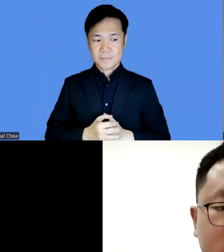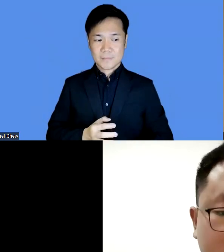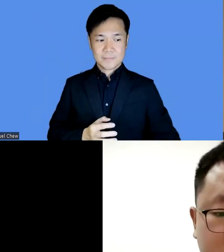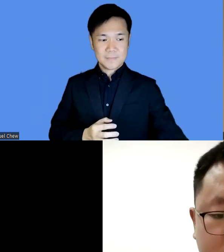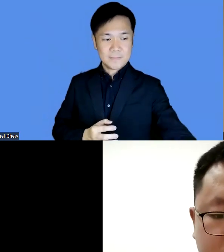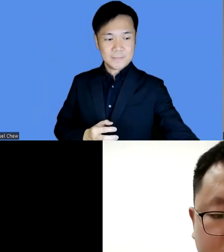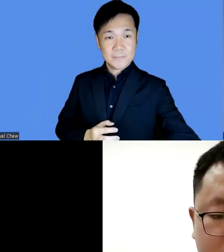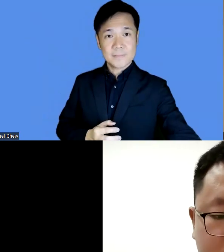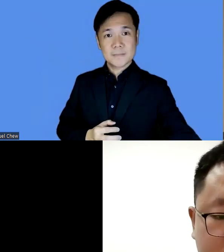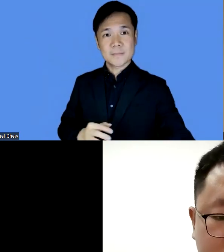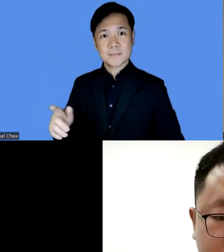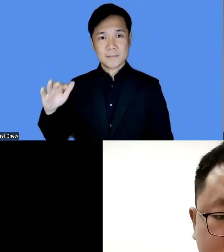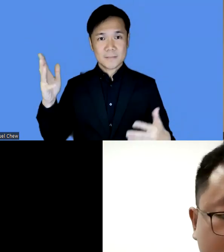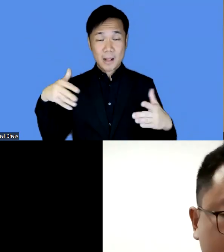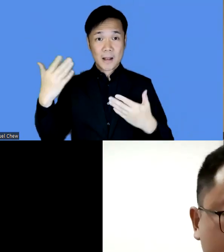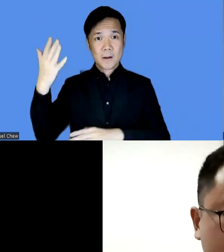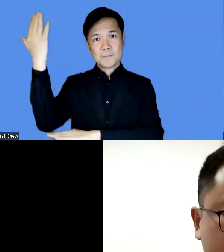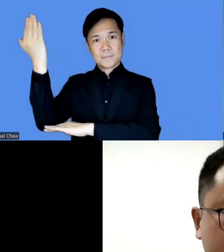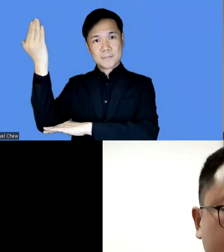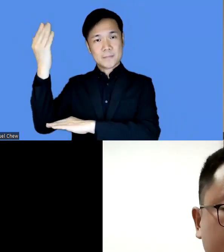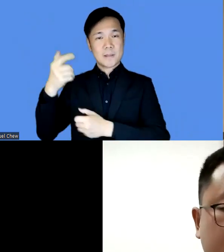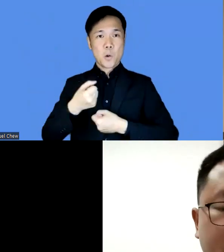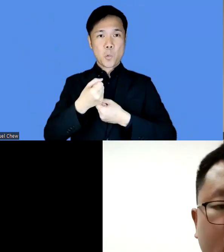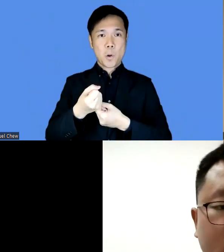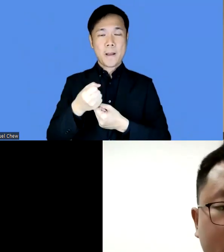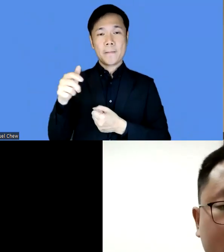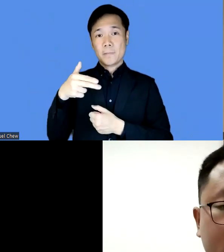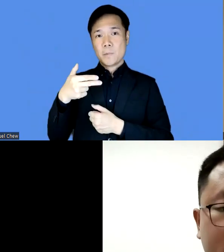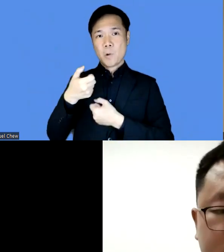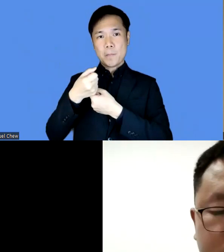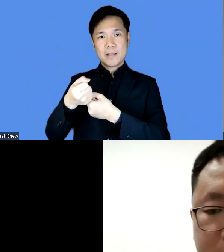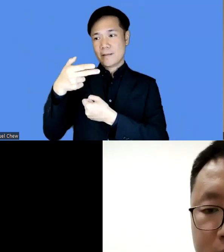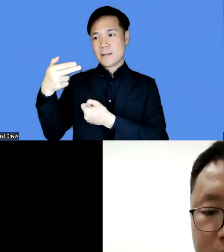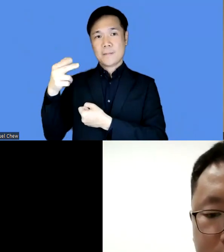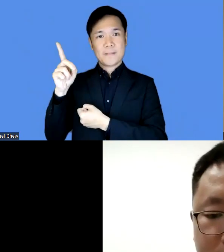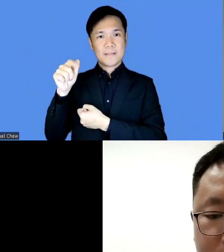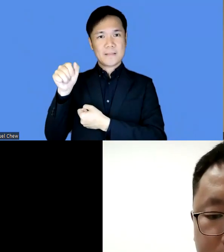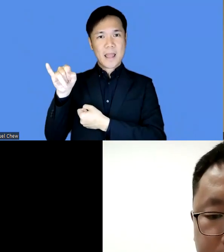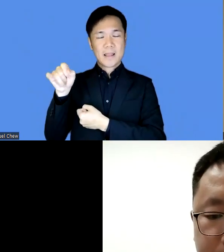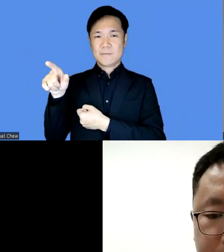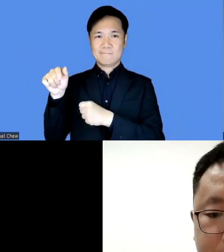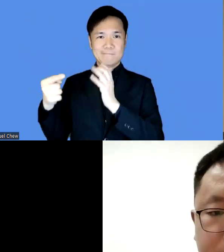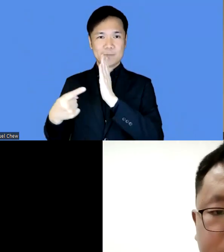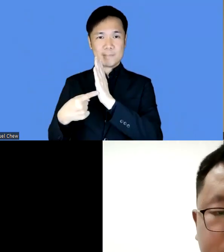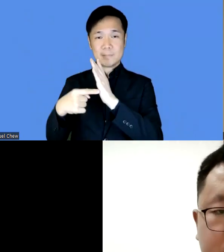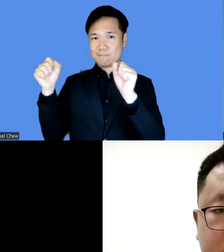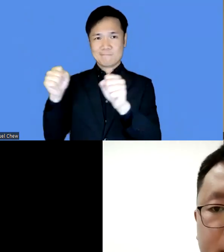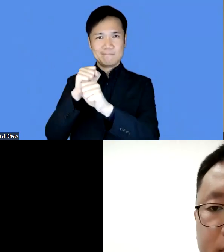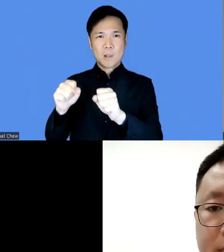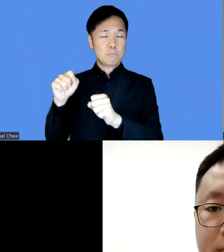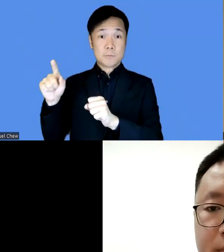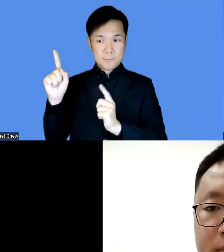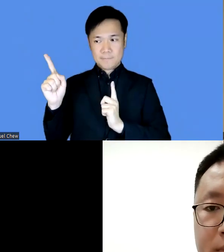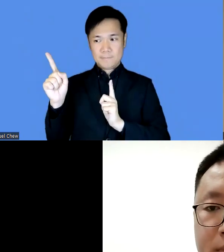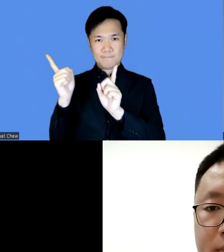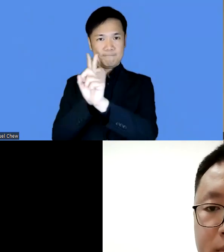So I will deliver the speech on behalf of Mr. Dai due to the technical issues. Can you hear me? Can you hear